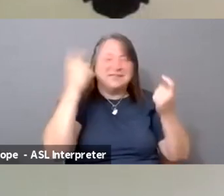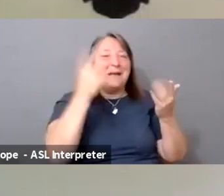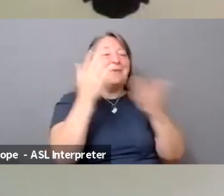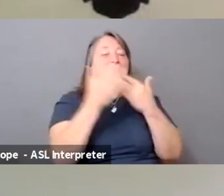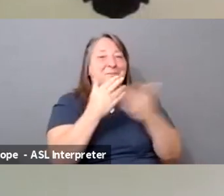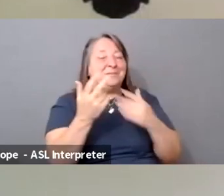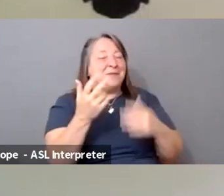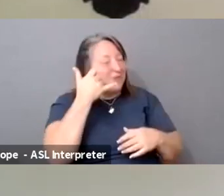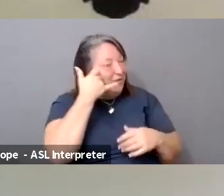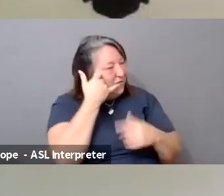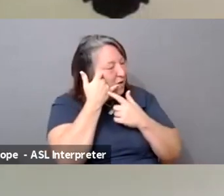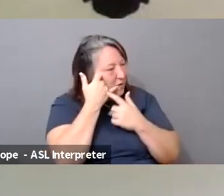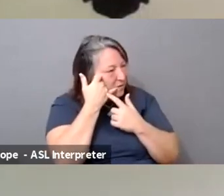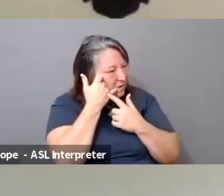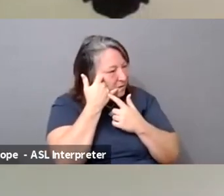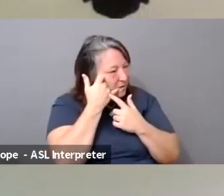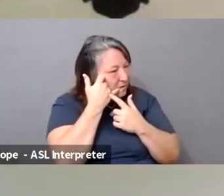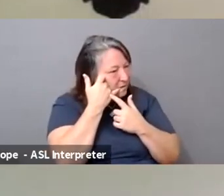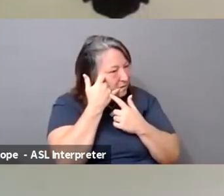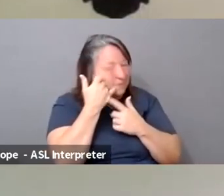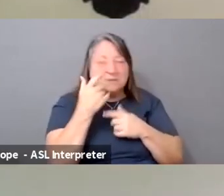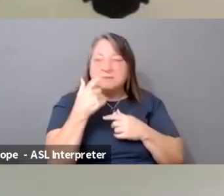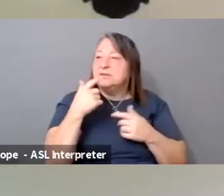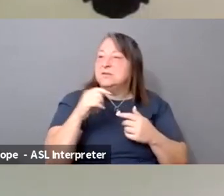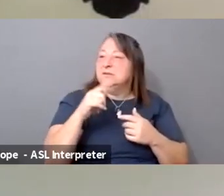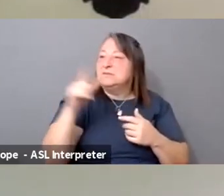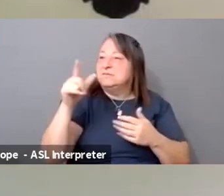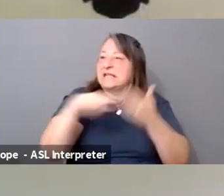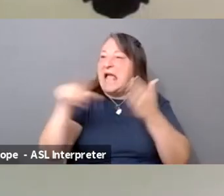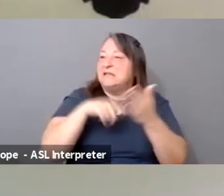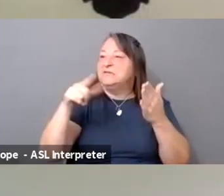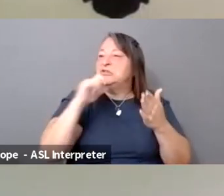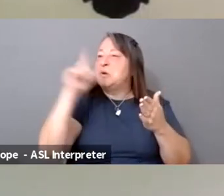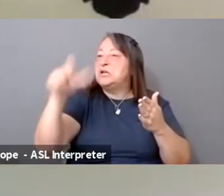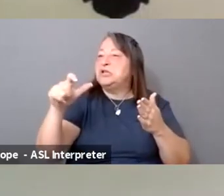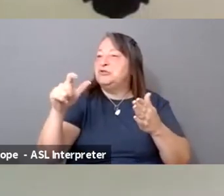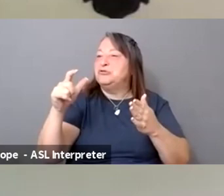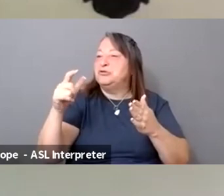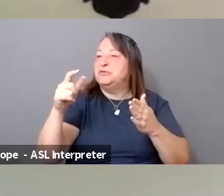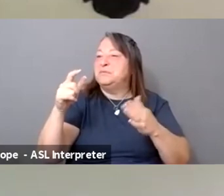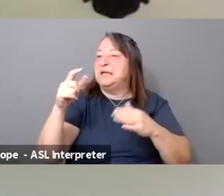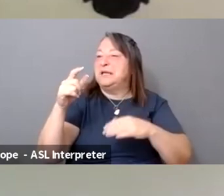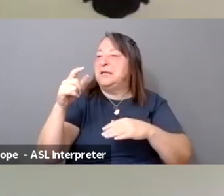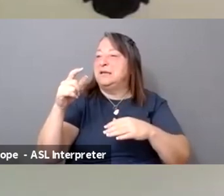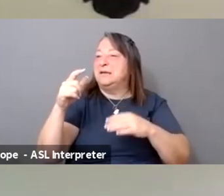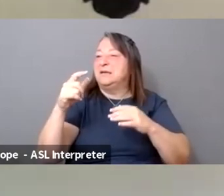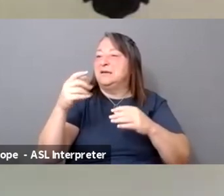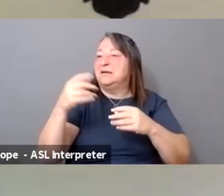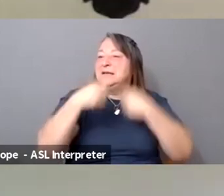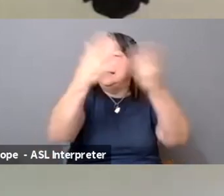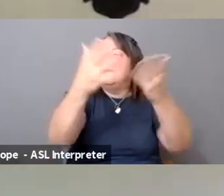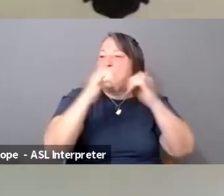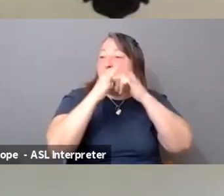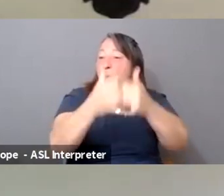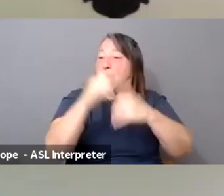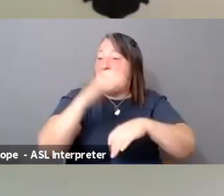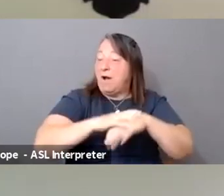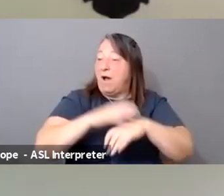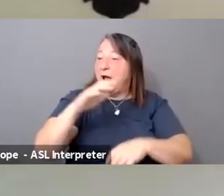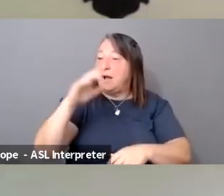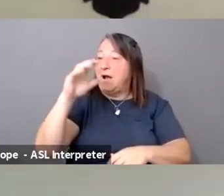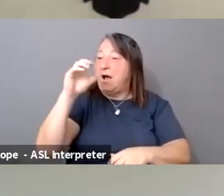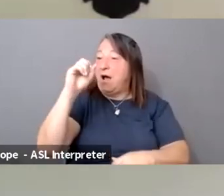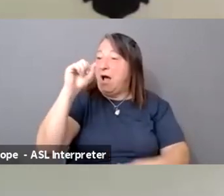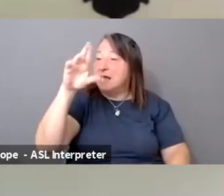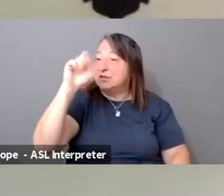I turned to them and said, oh, they just canceled us. And everybody was shocked. We couldn't wrap our brain around it